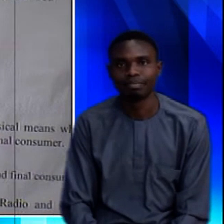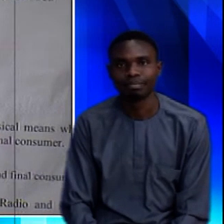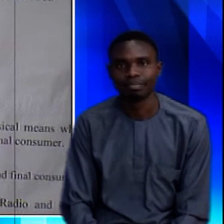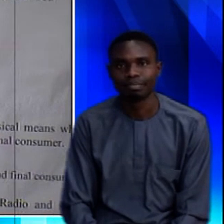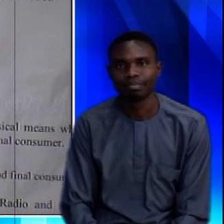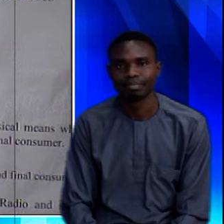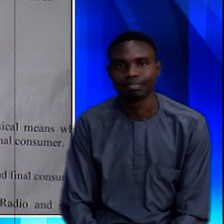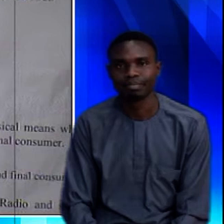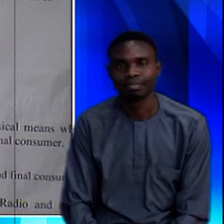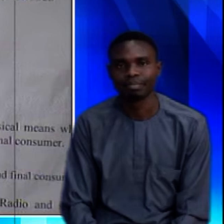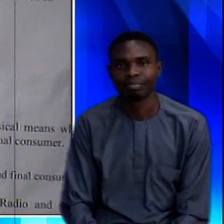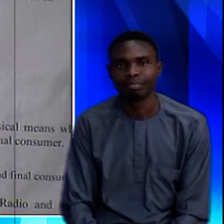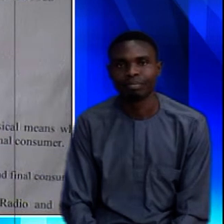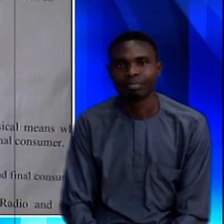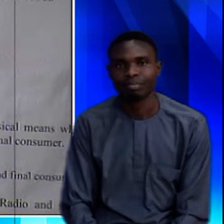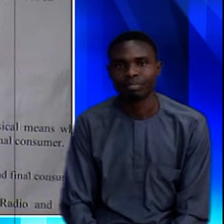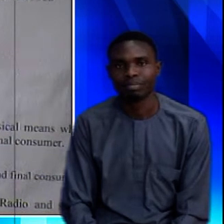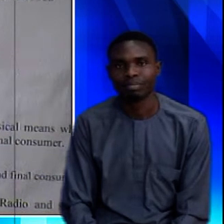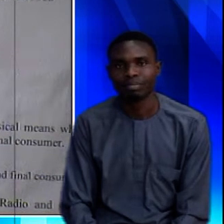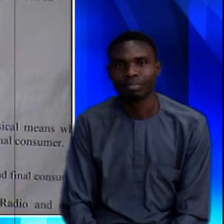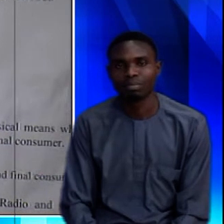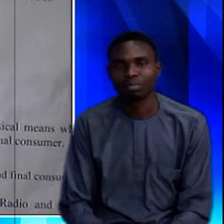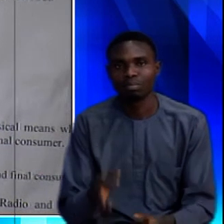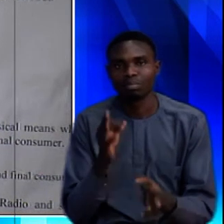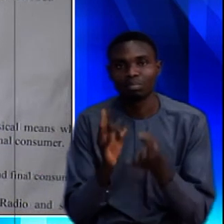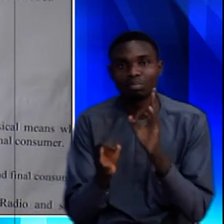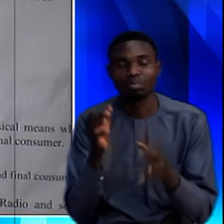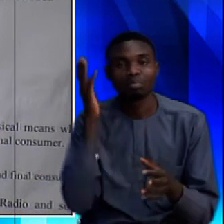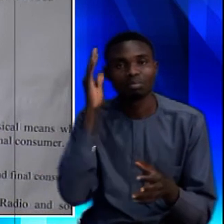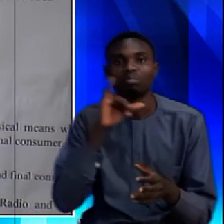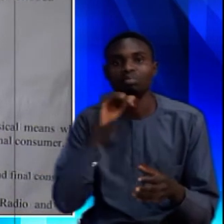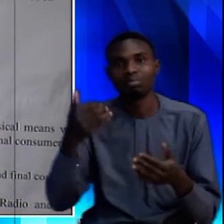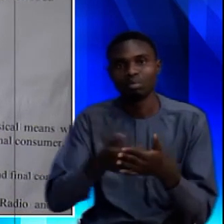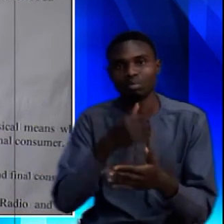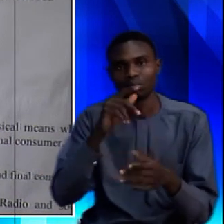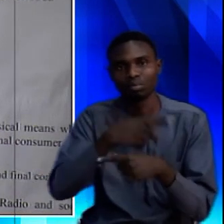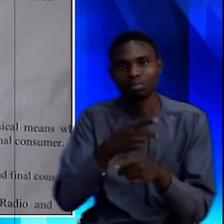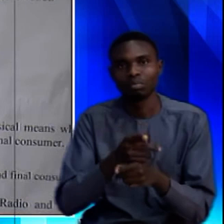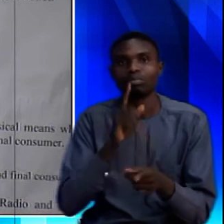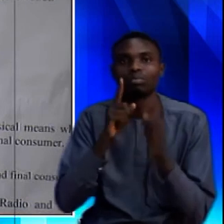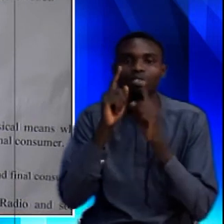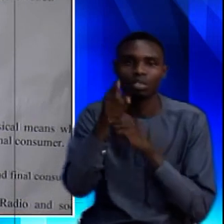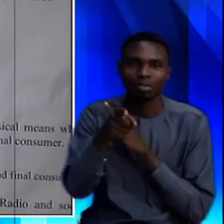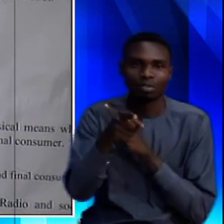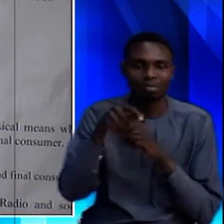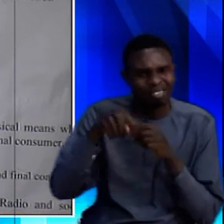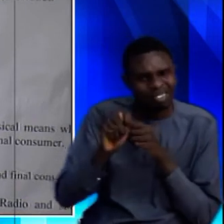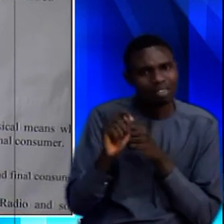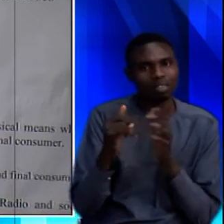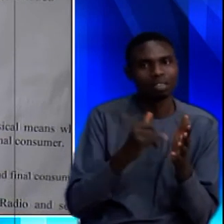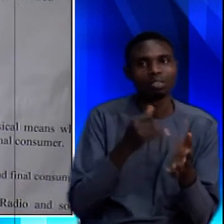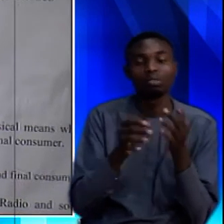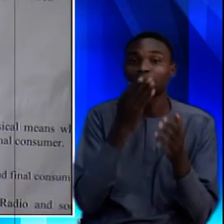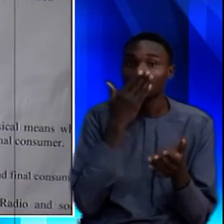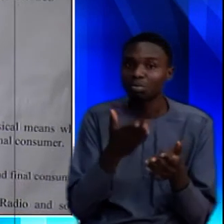tell you, okay, there's a new product. Can you test it? Try it. It's good product. From there, then you use it. Then he